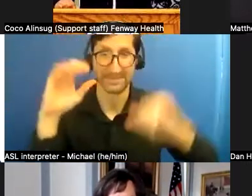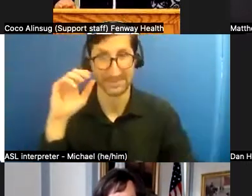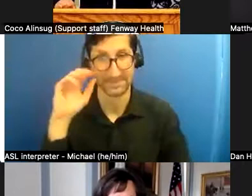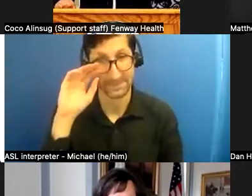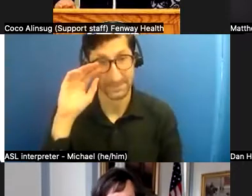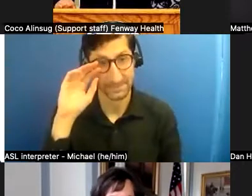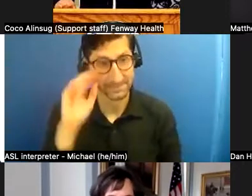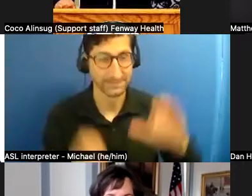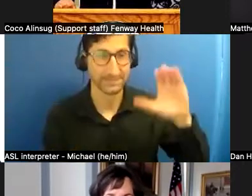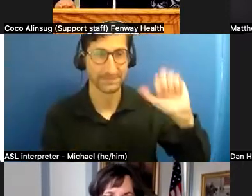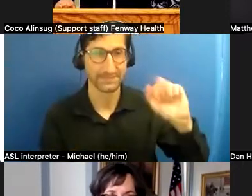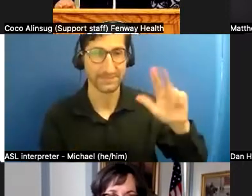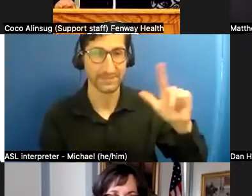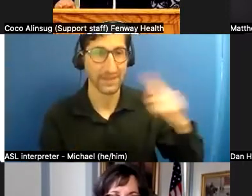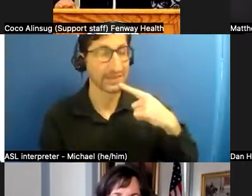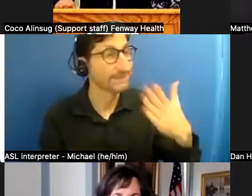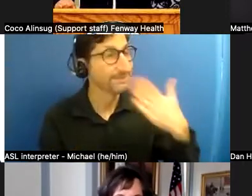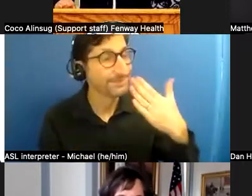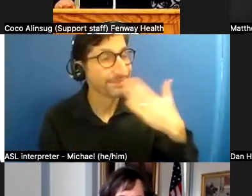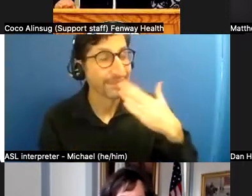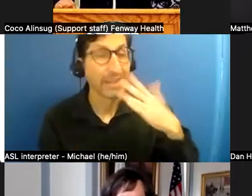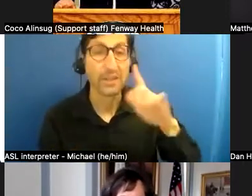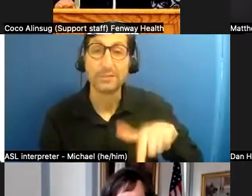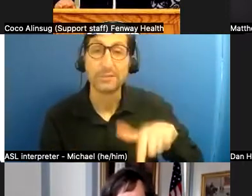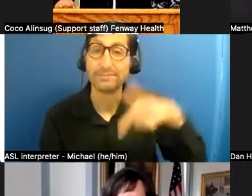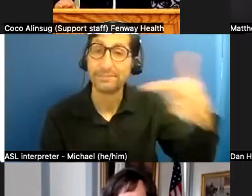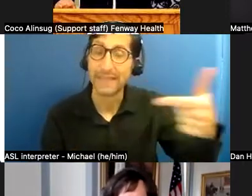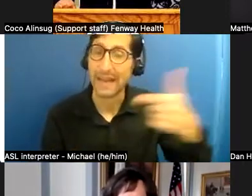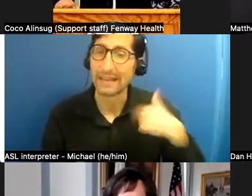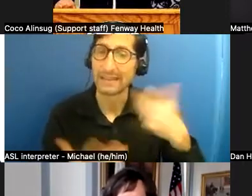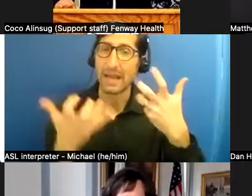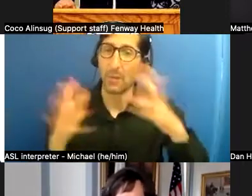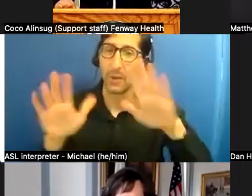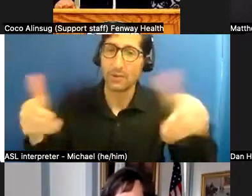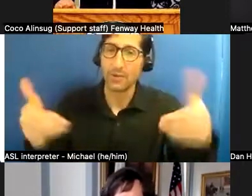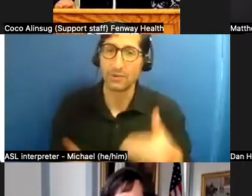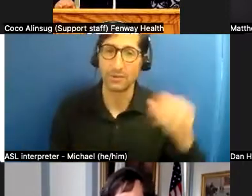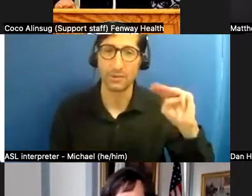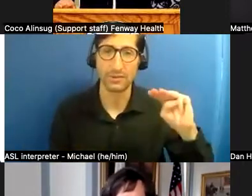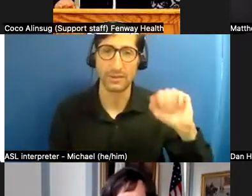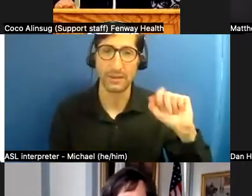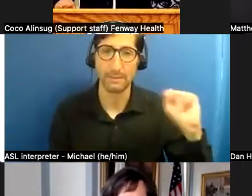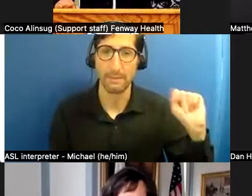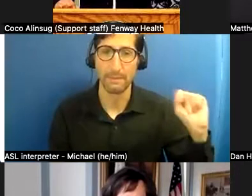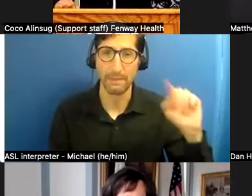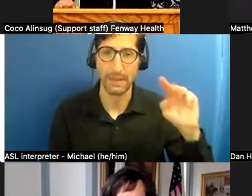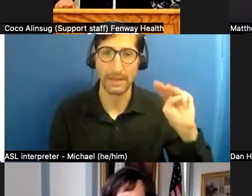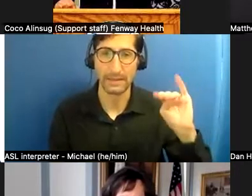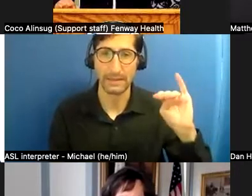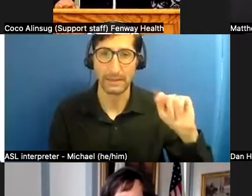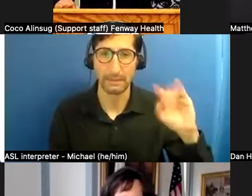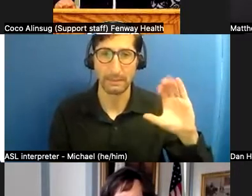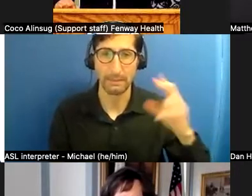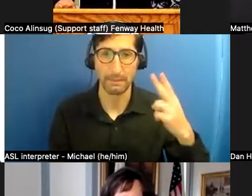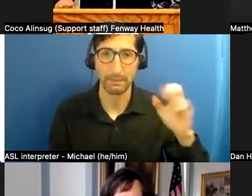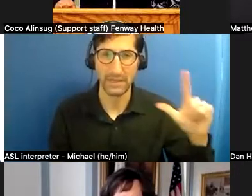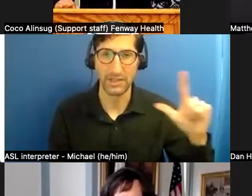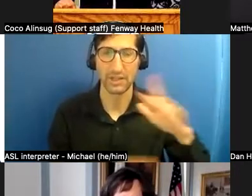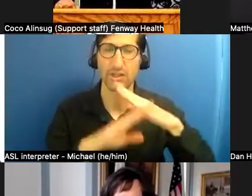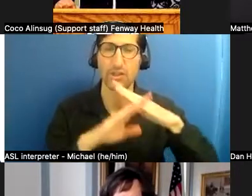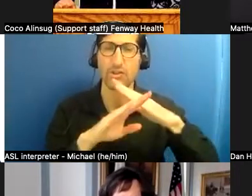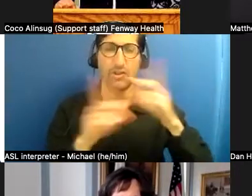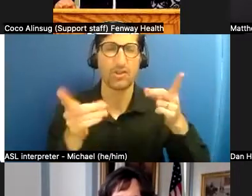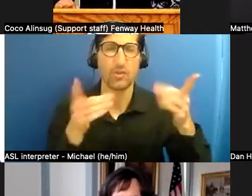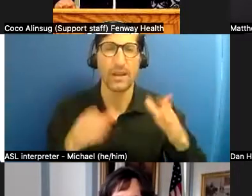Thank you so much, Mayor Ballantyne. And next up, I'd like to introduce Matt Mitchell. Matt is the Director of Prevention Services in the